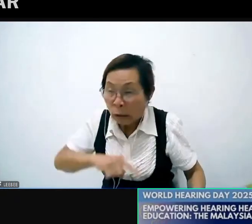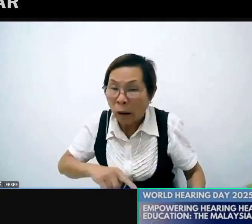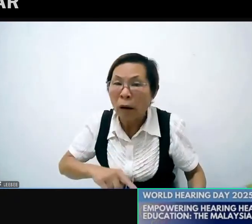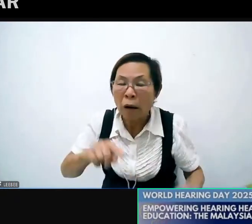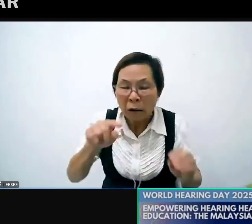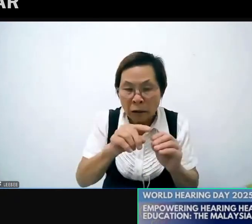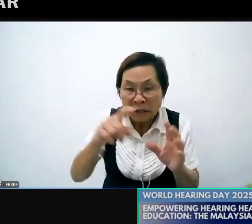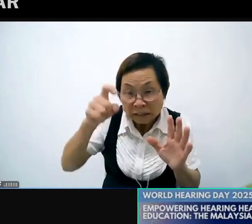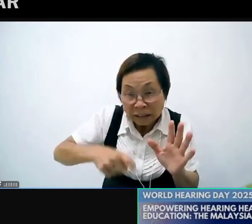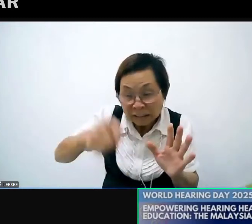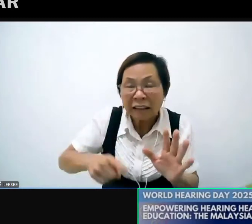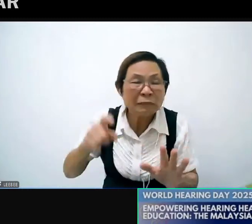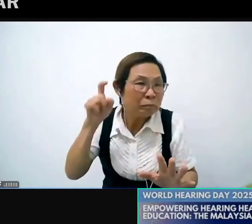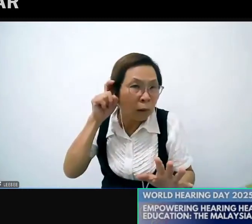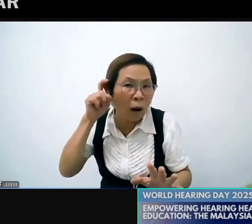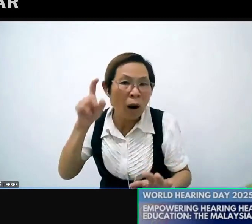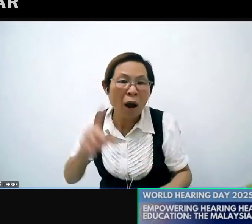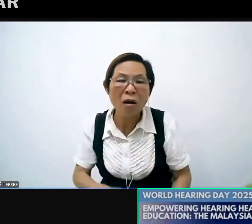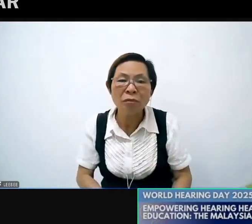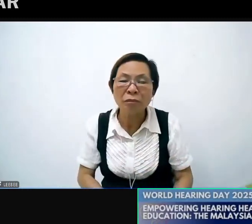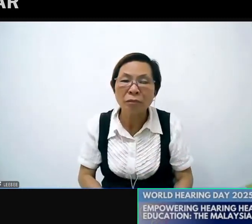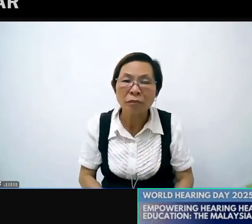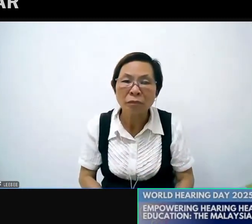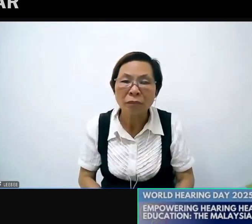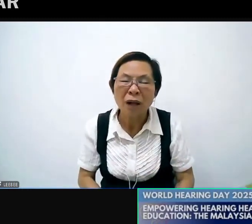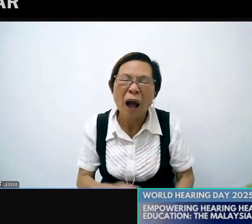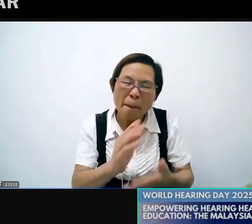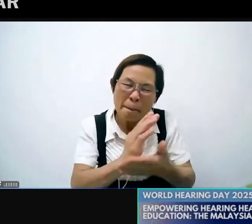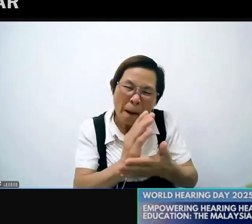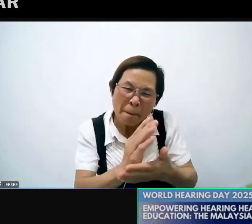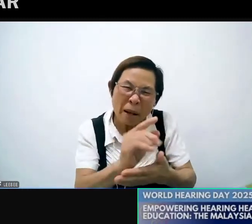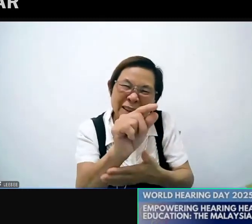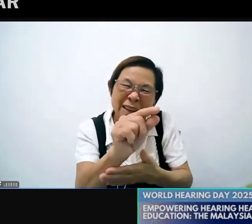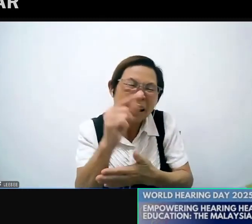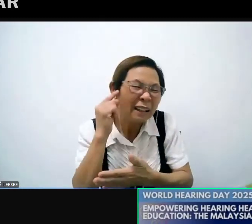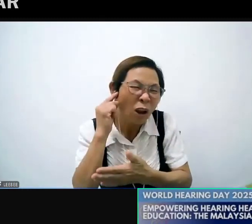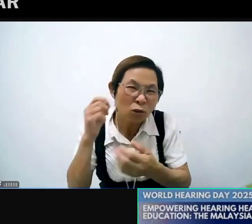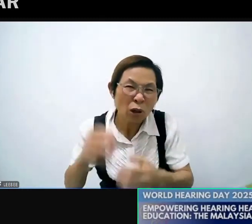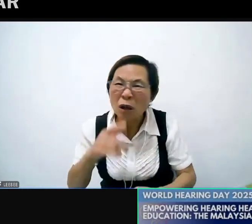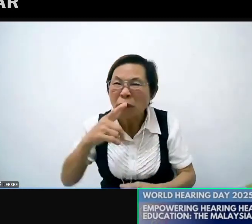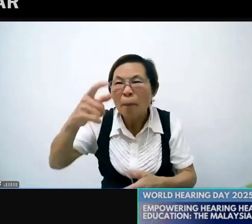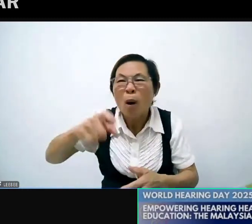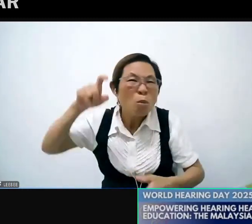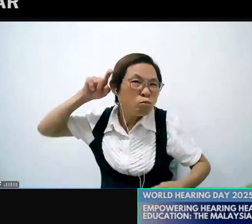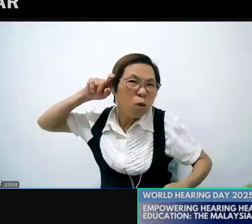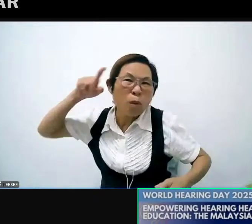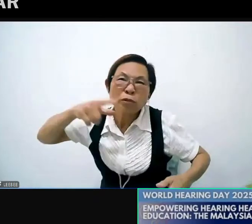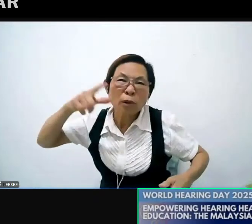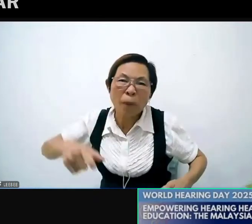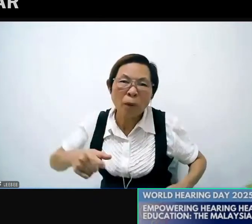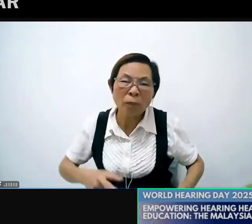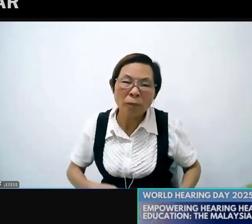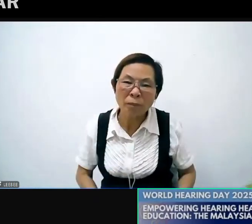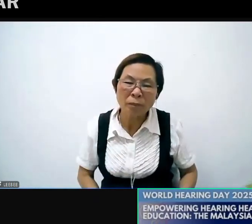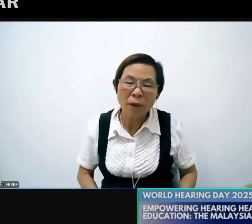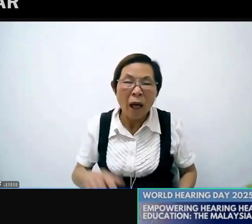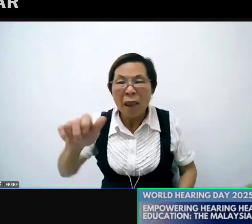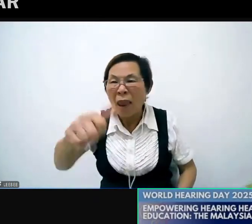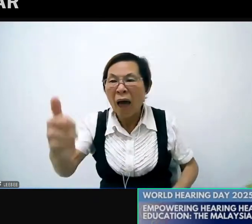But for mild loss, perhaps they don't need the hearing aids in quiet situation. So assistive listening device can help